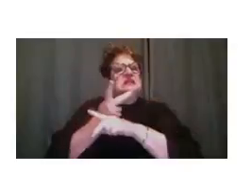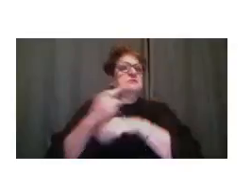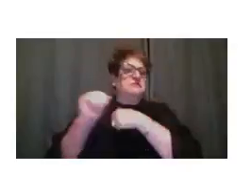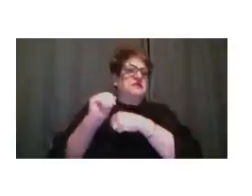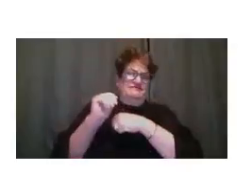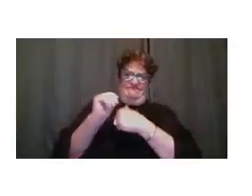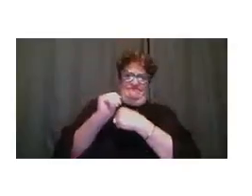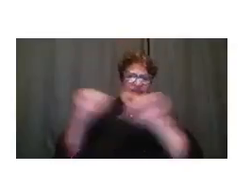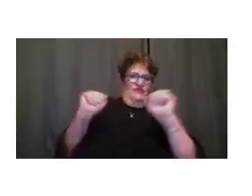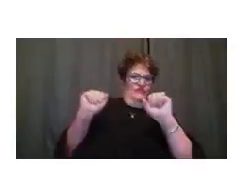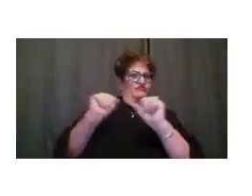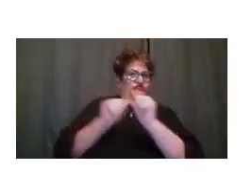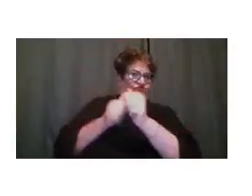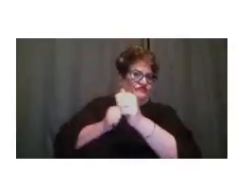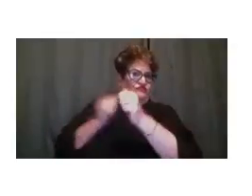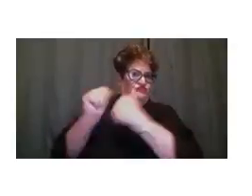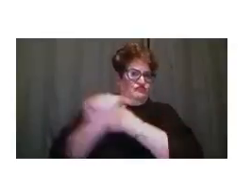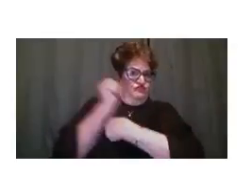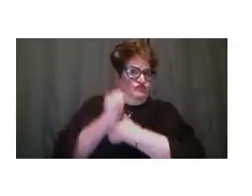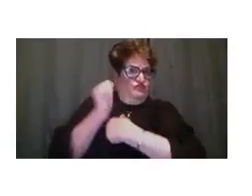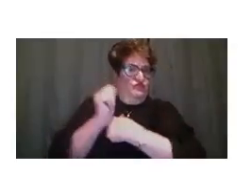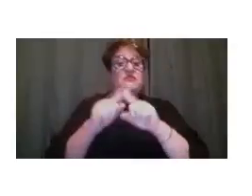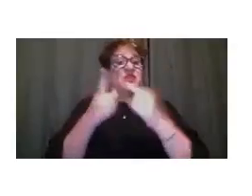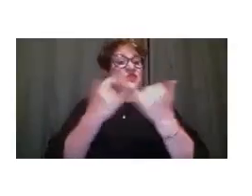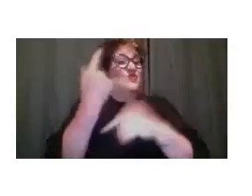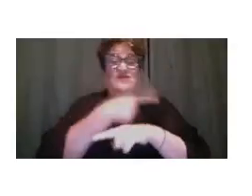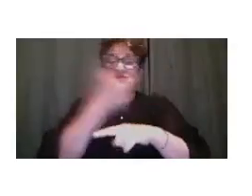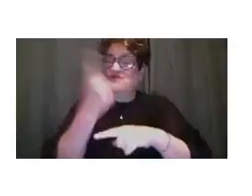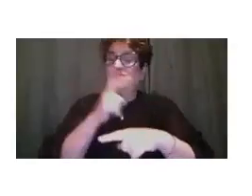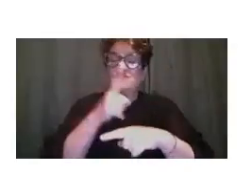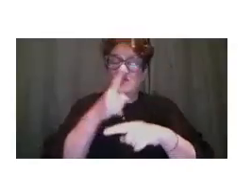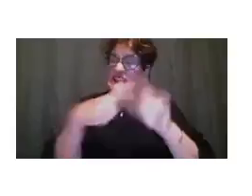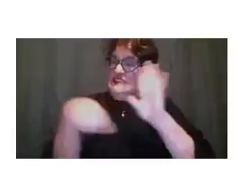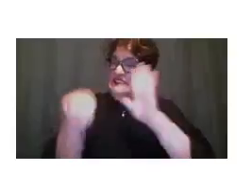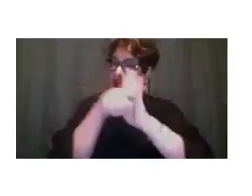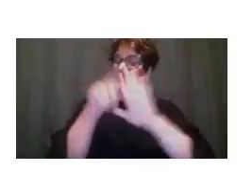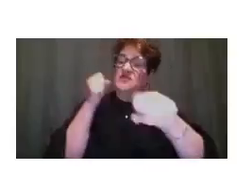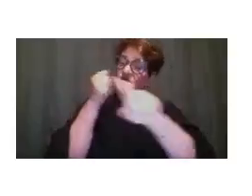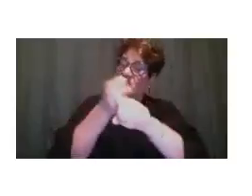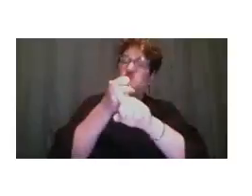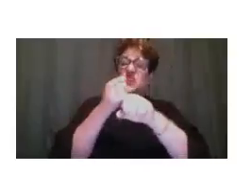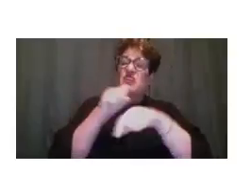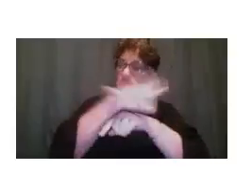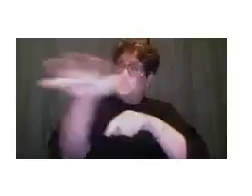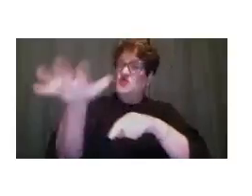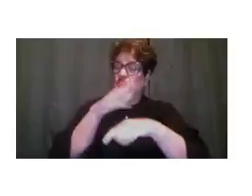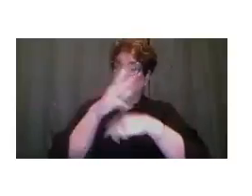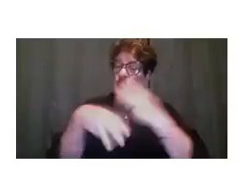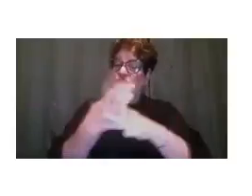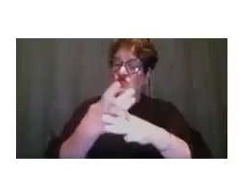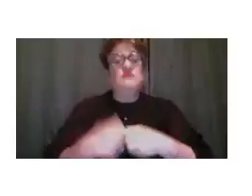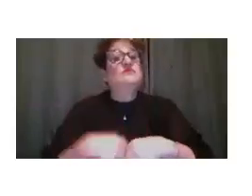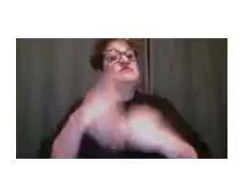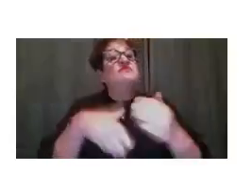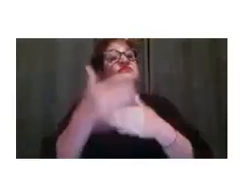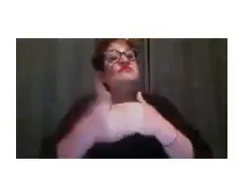of man, but in our modern society, it can have negative real-world consequences. Next slide. Now